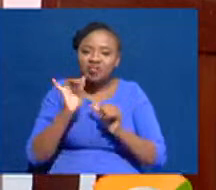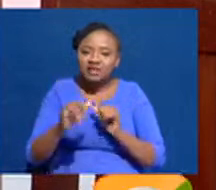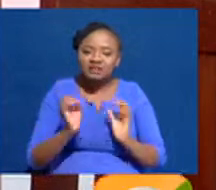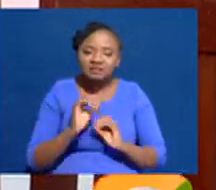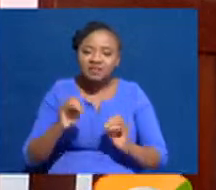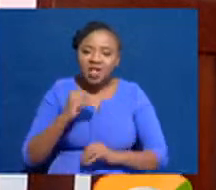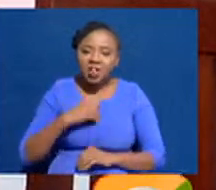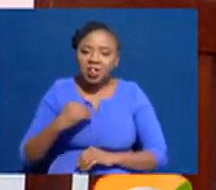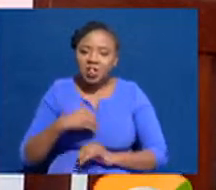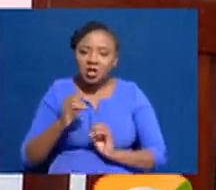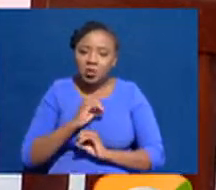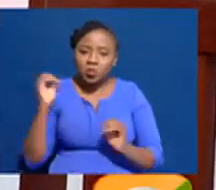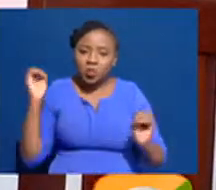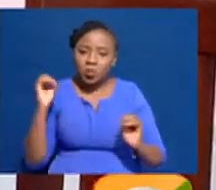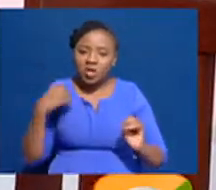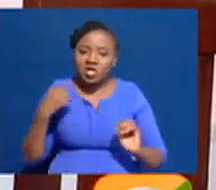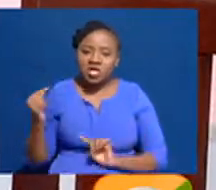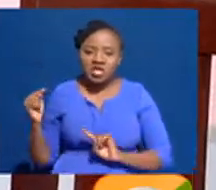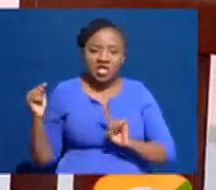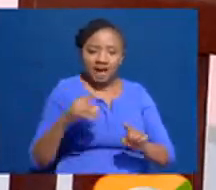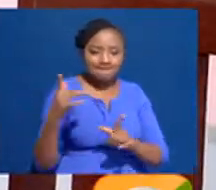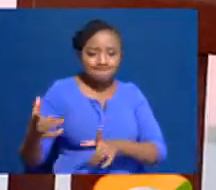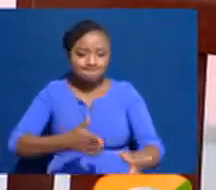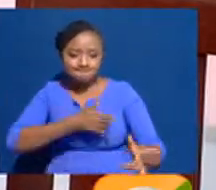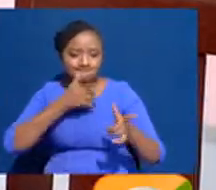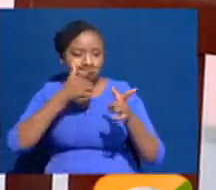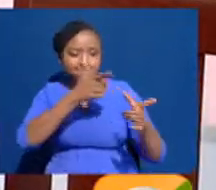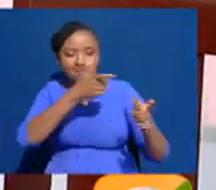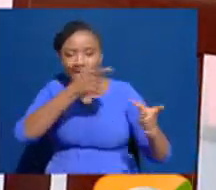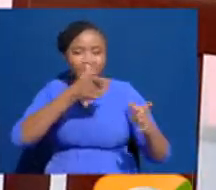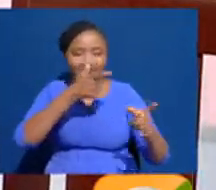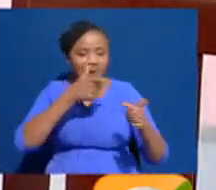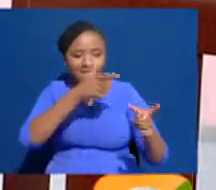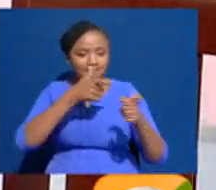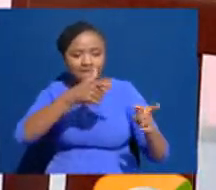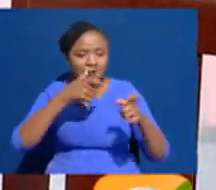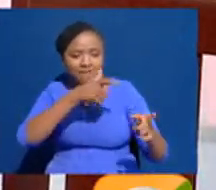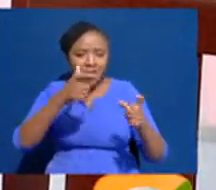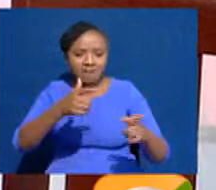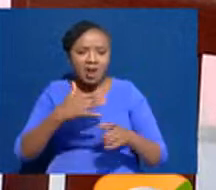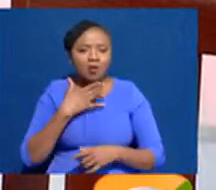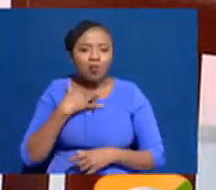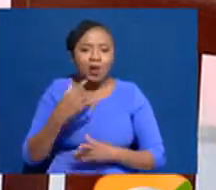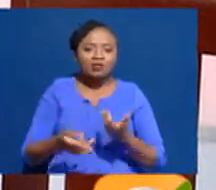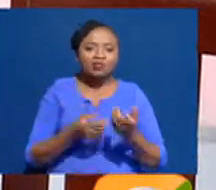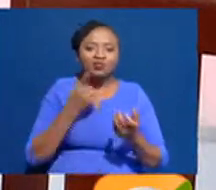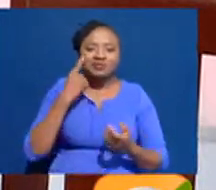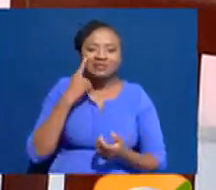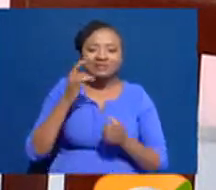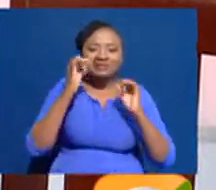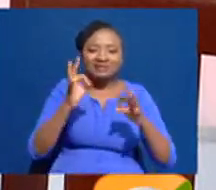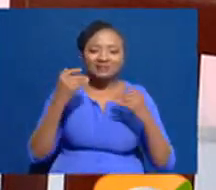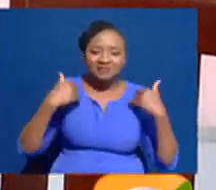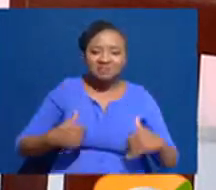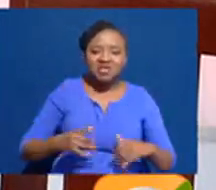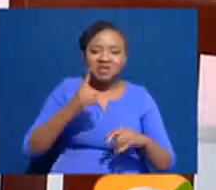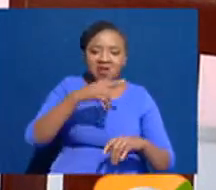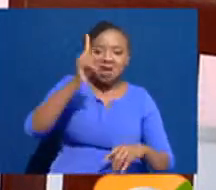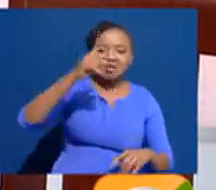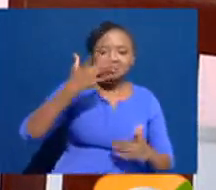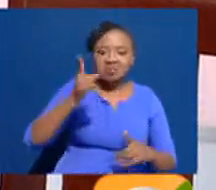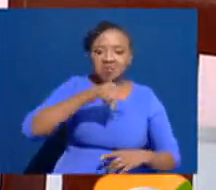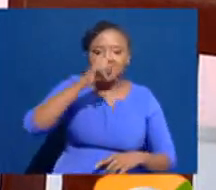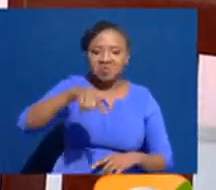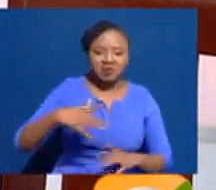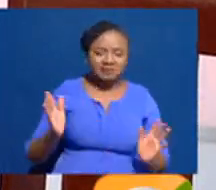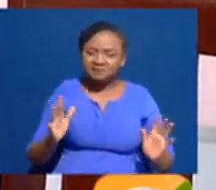break. He's coming directly to this show to try and want to interpret whether I am legally or illegally in office.